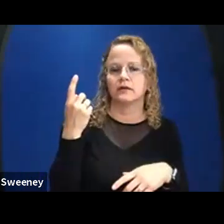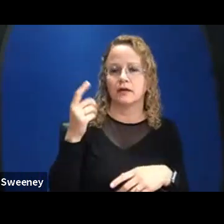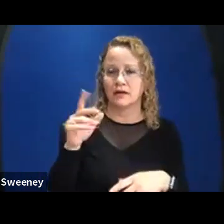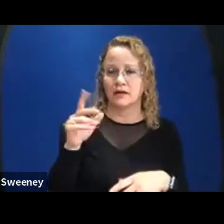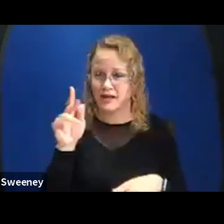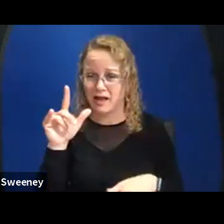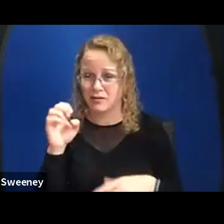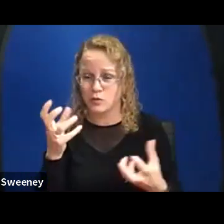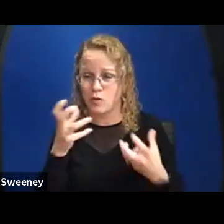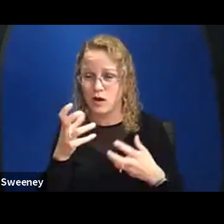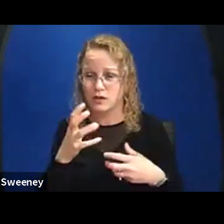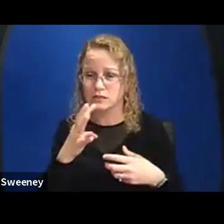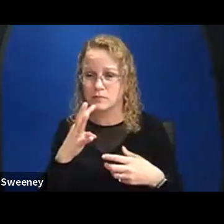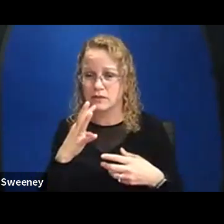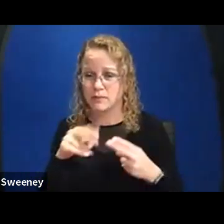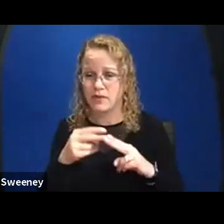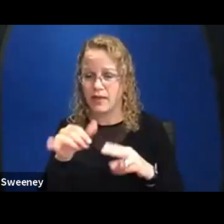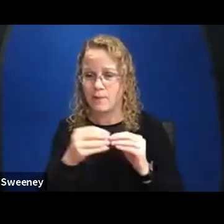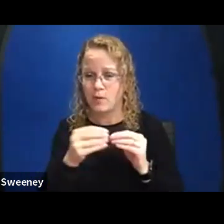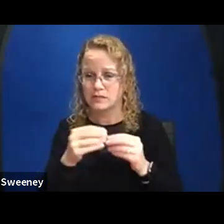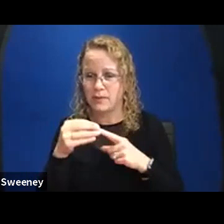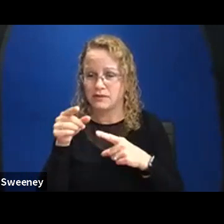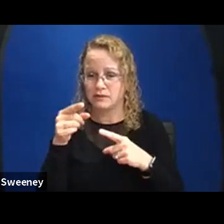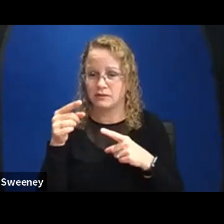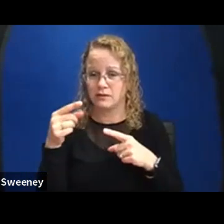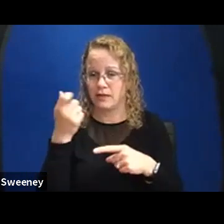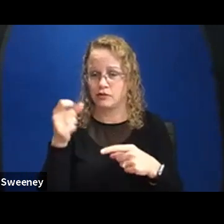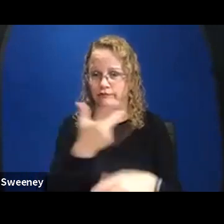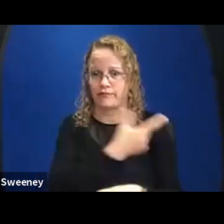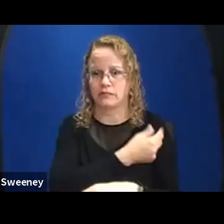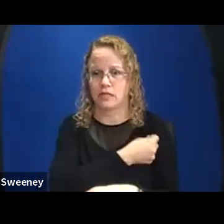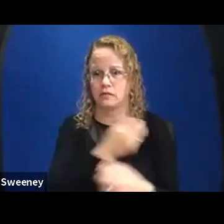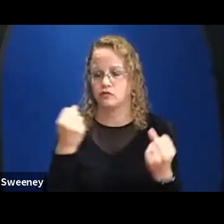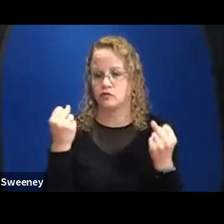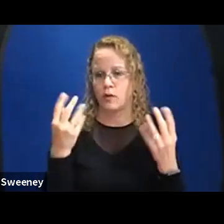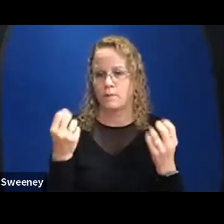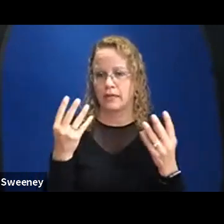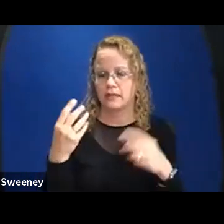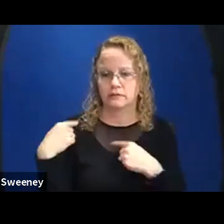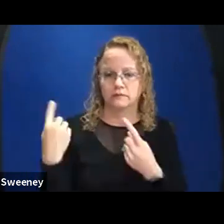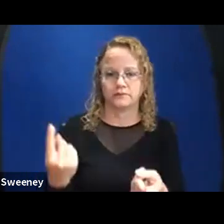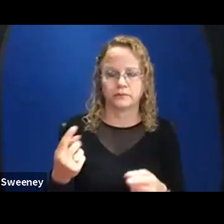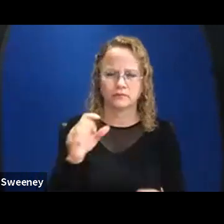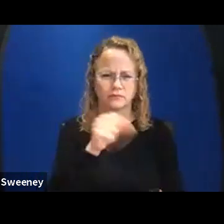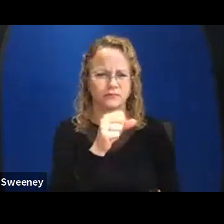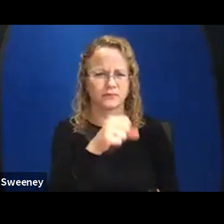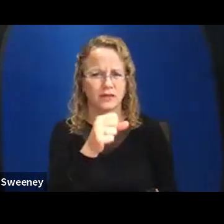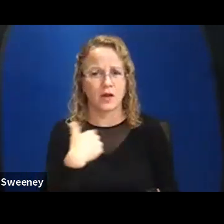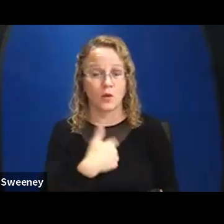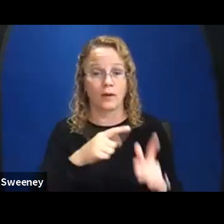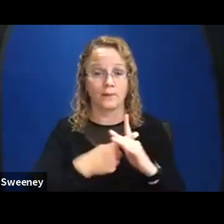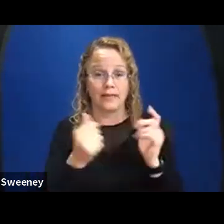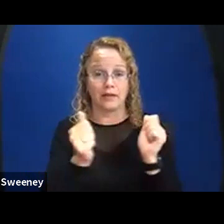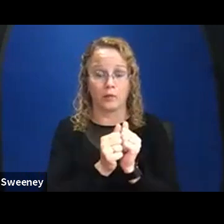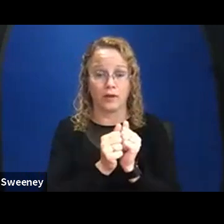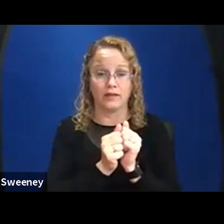to speak into that more, especially since you guys have done so many vaccinations. Sure. Yeah, we began with a